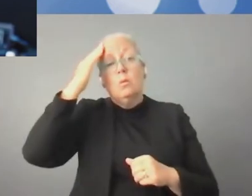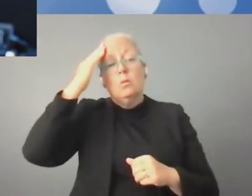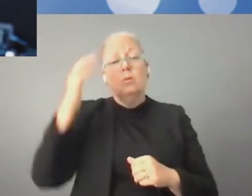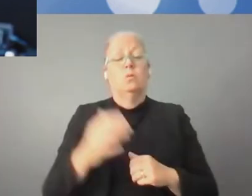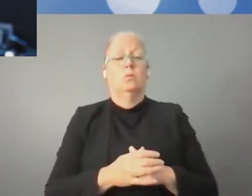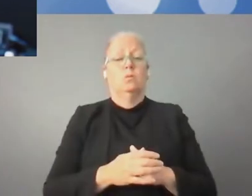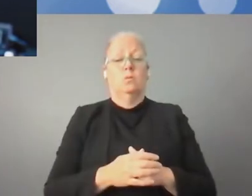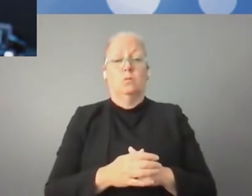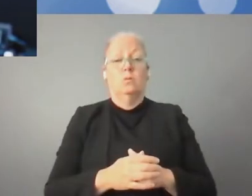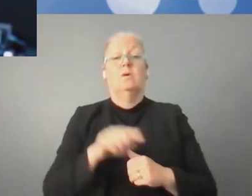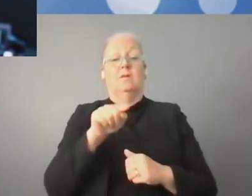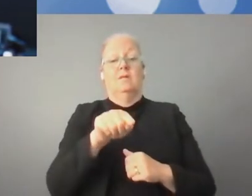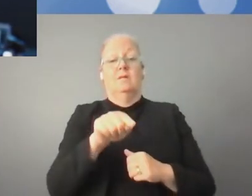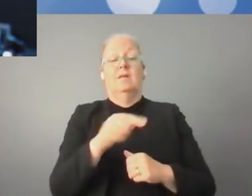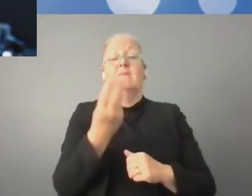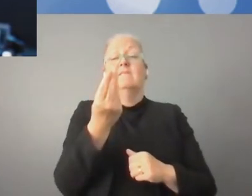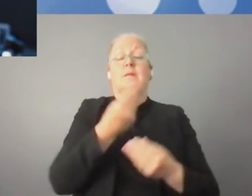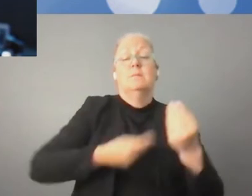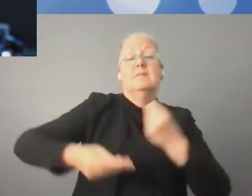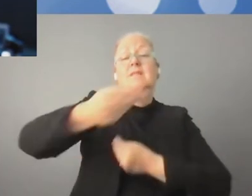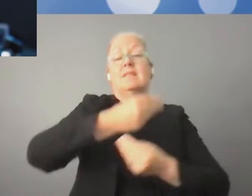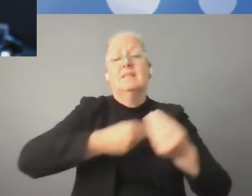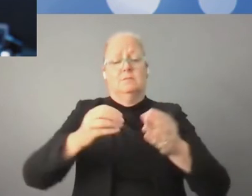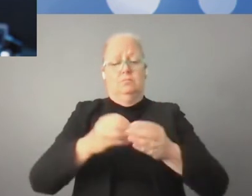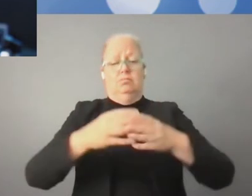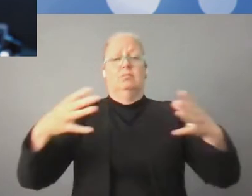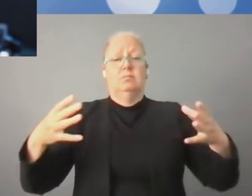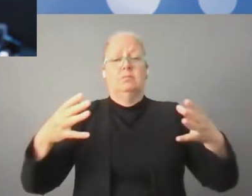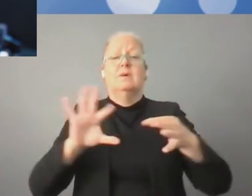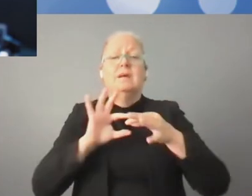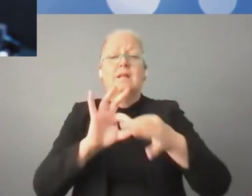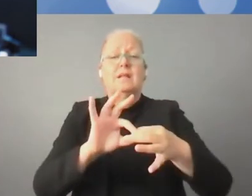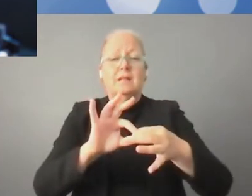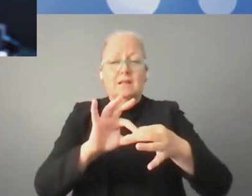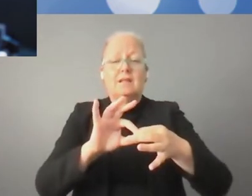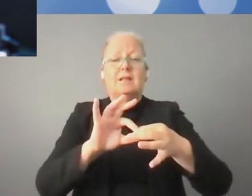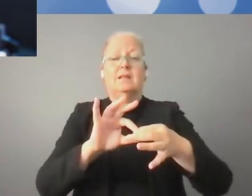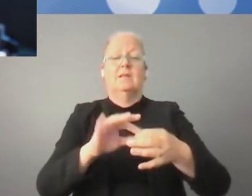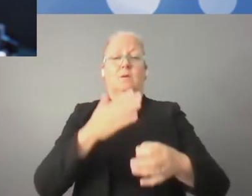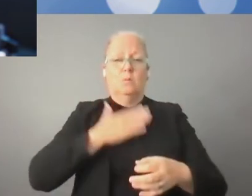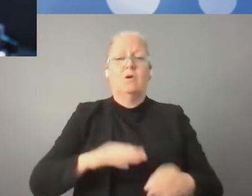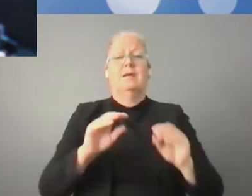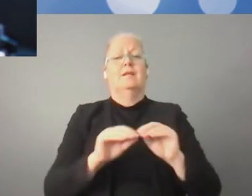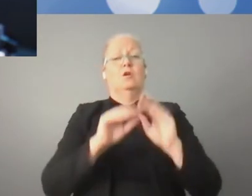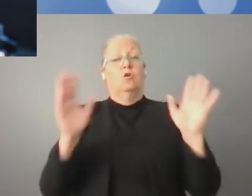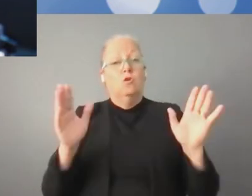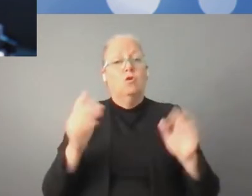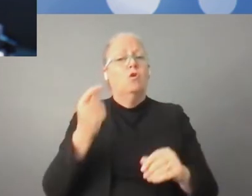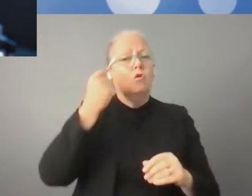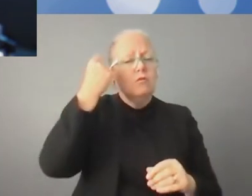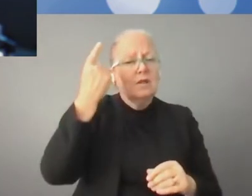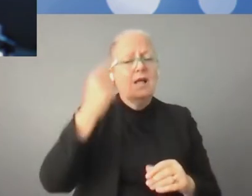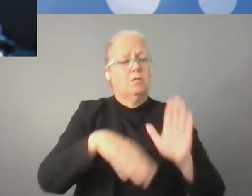the investment is always directly related to clear and understandable rules of the